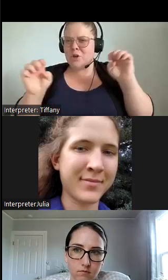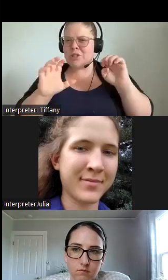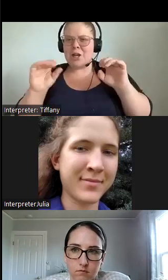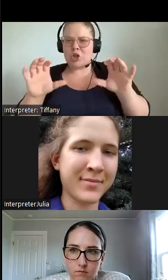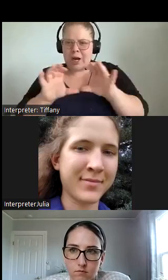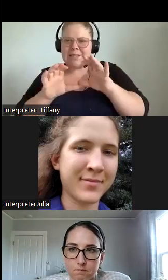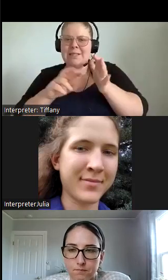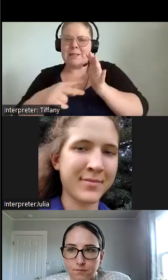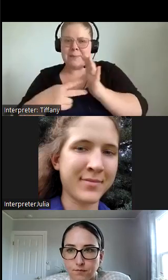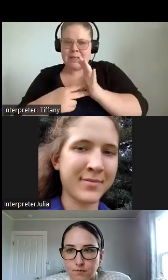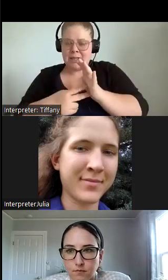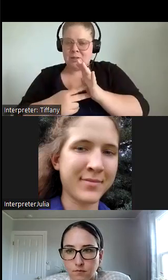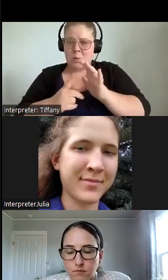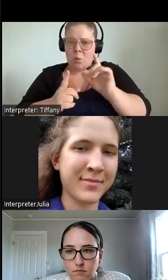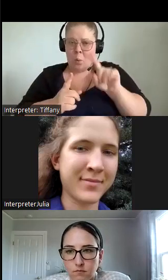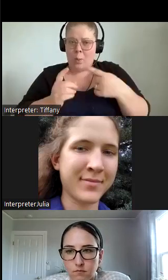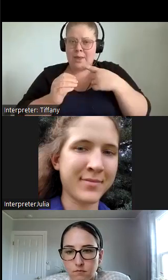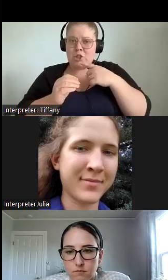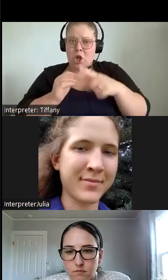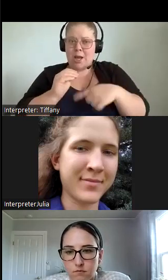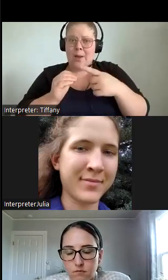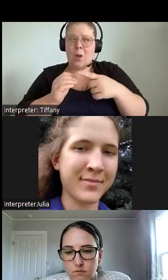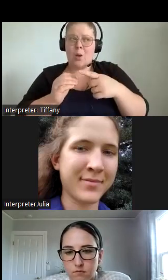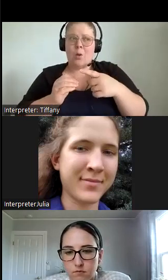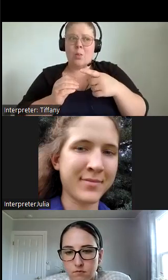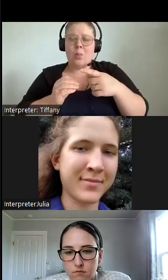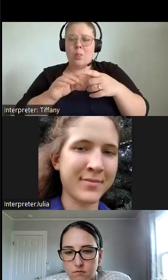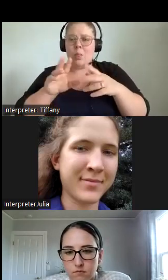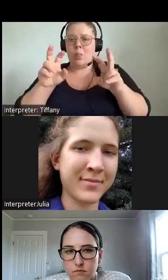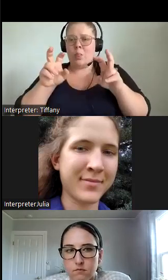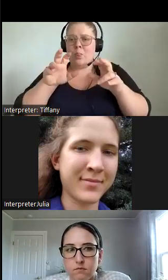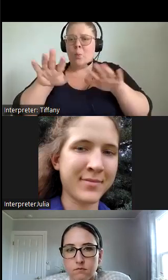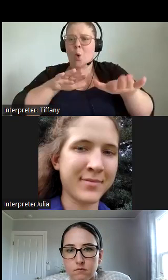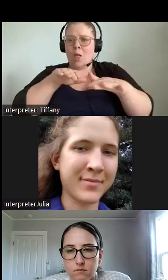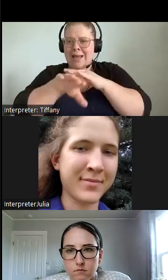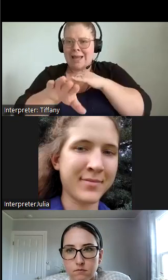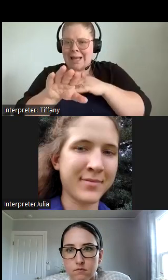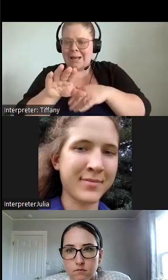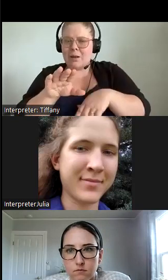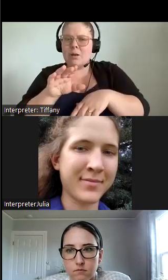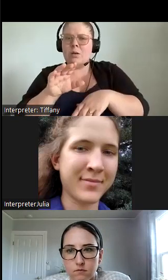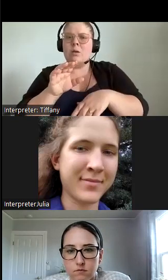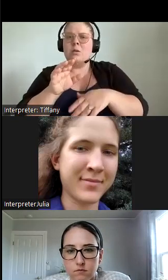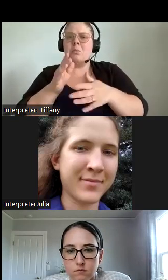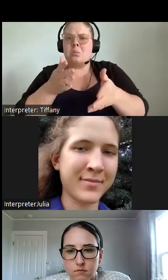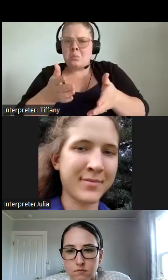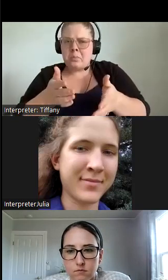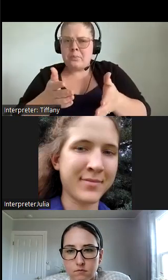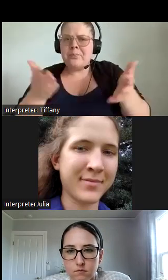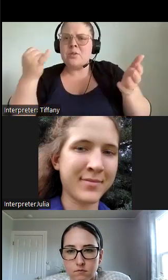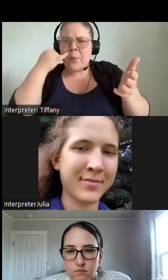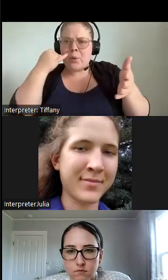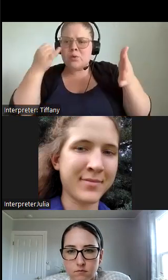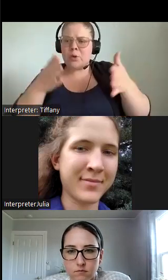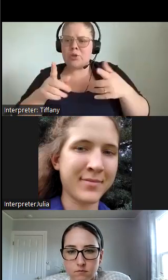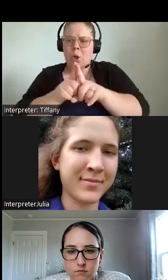thinking, are you just referring to the walk-in center? What if the person also is receiving